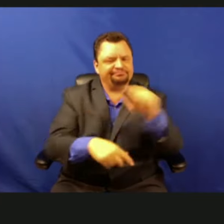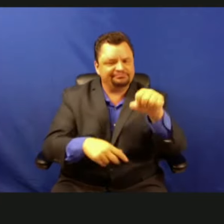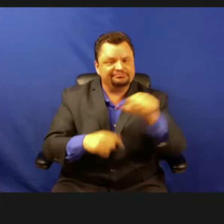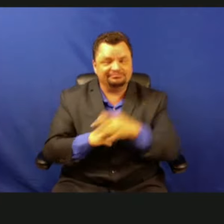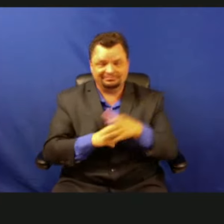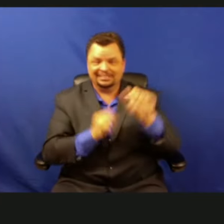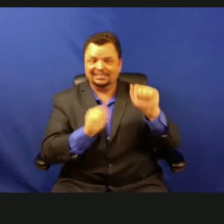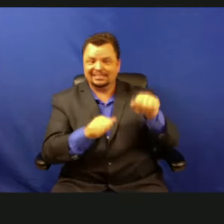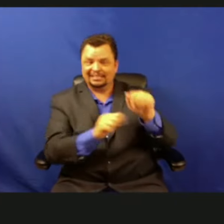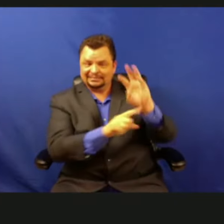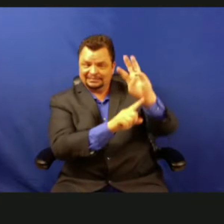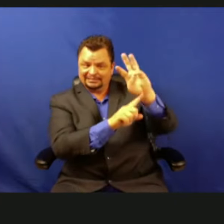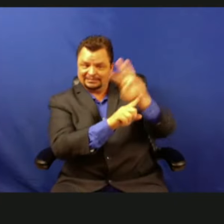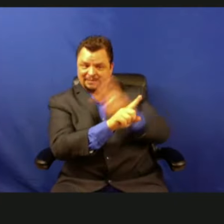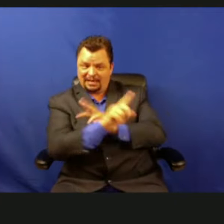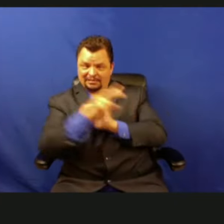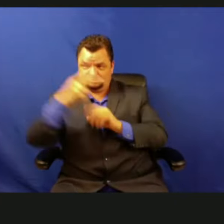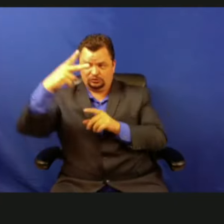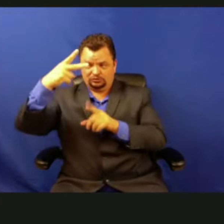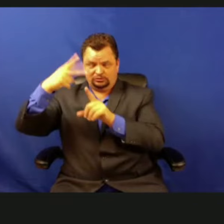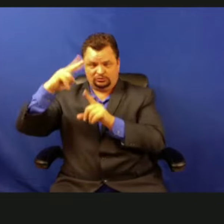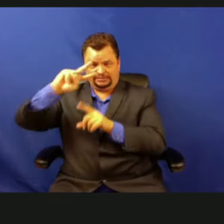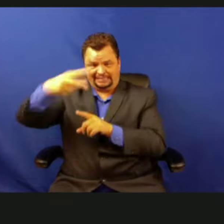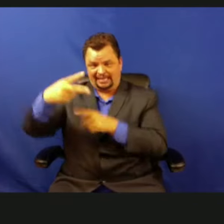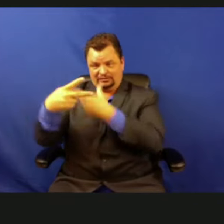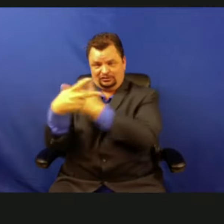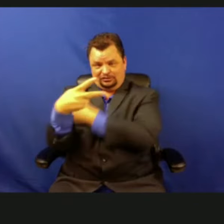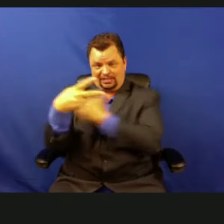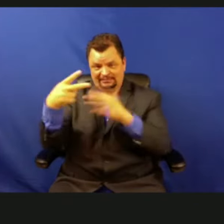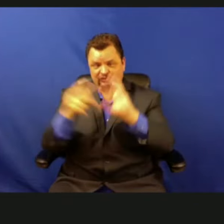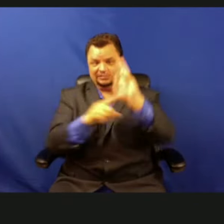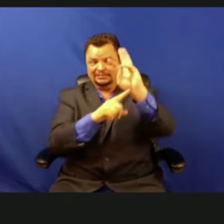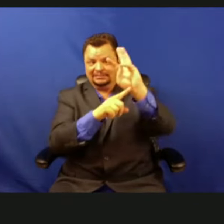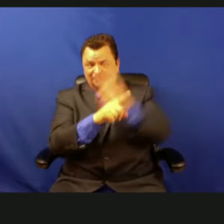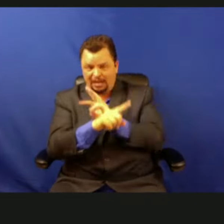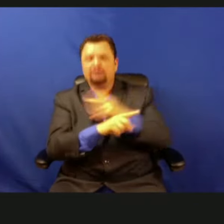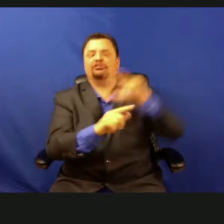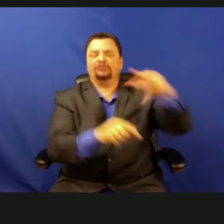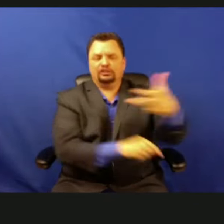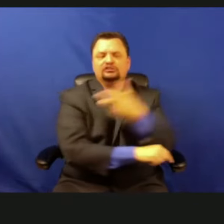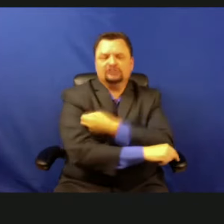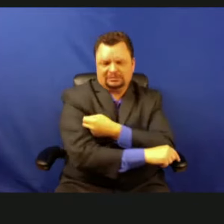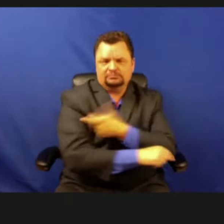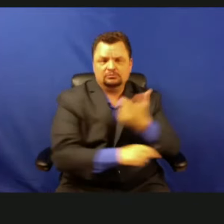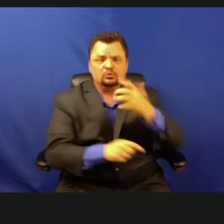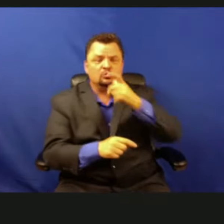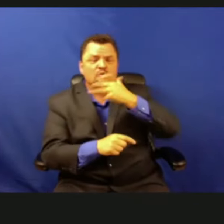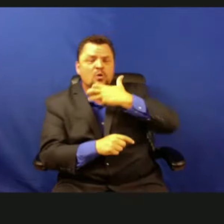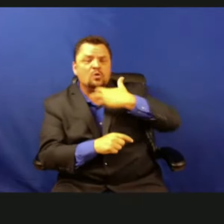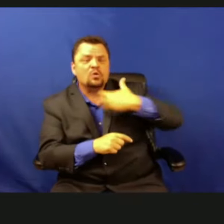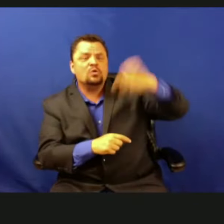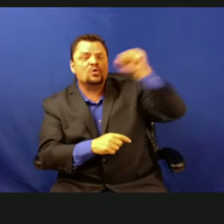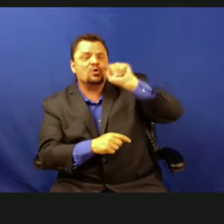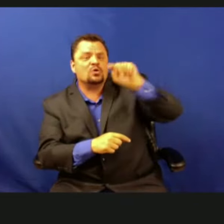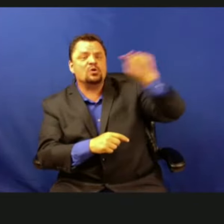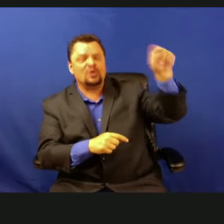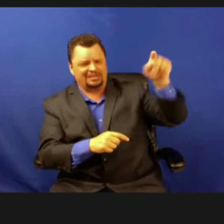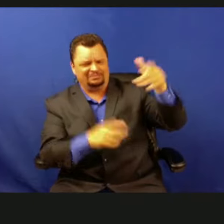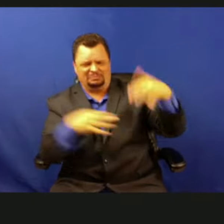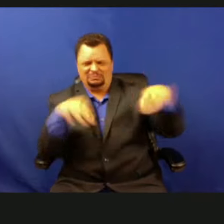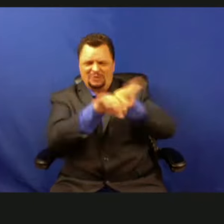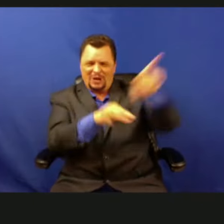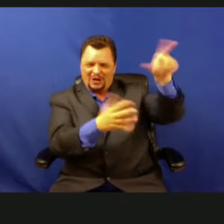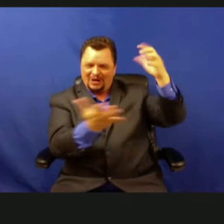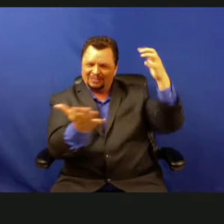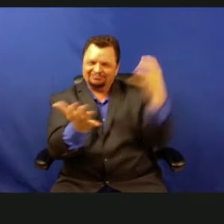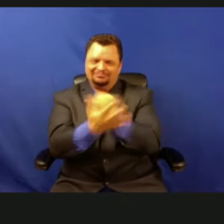in their 60s, 70s, and 80s, and those who have weakened immune conditions of all ages to get that booster shot. But there is some advantage for all cohorts